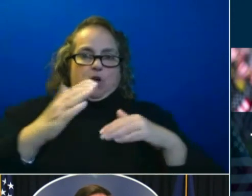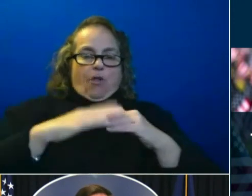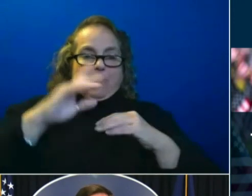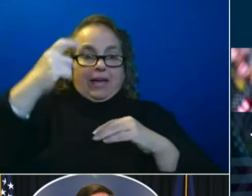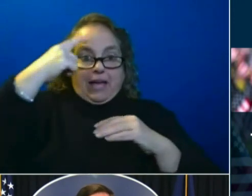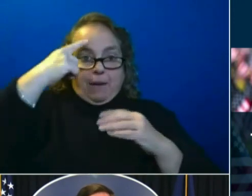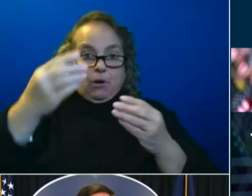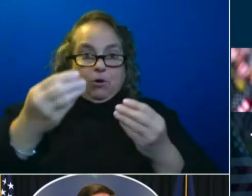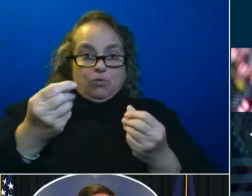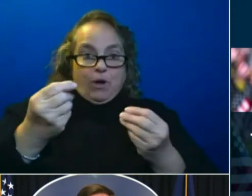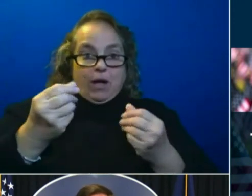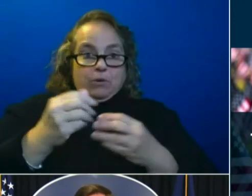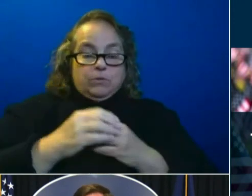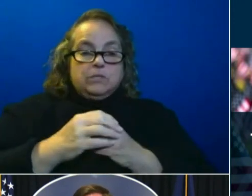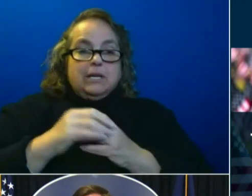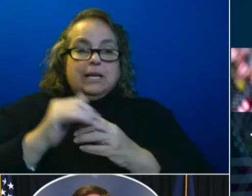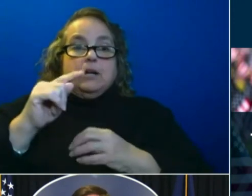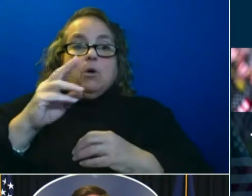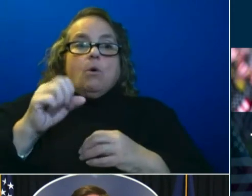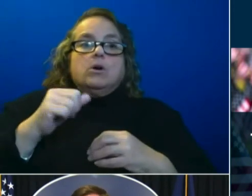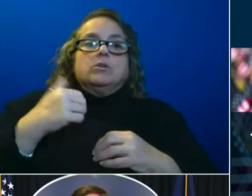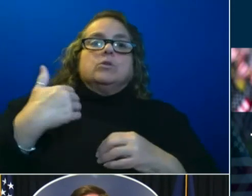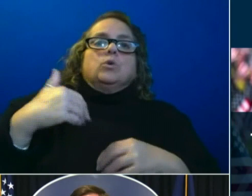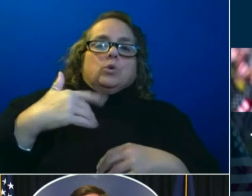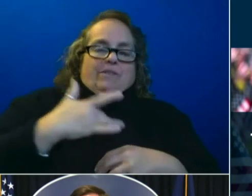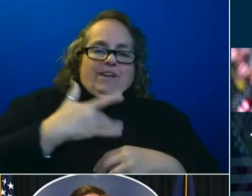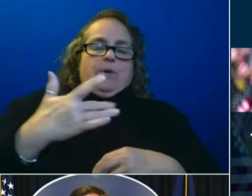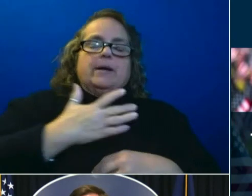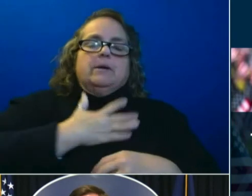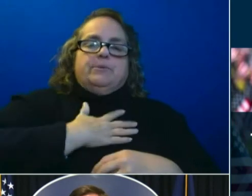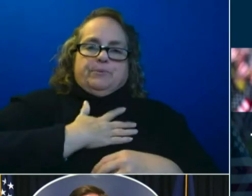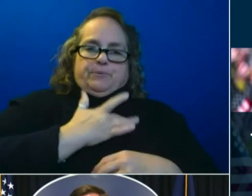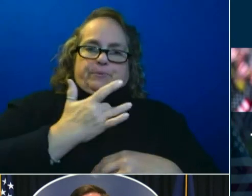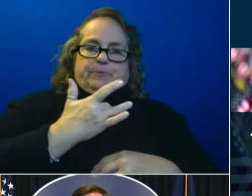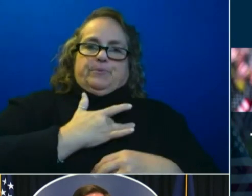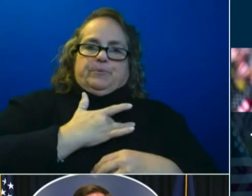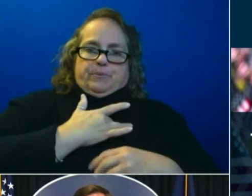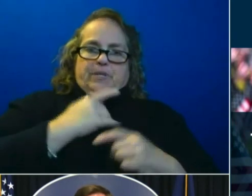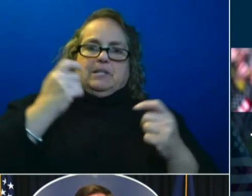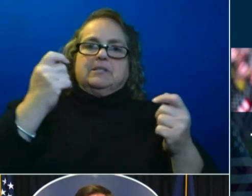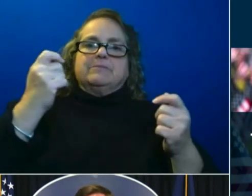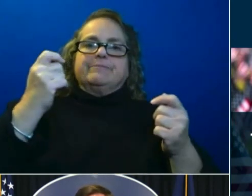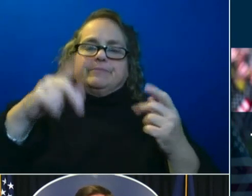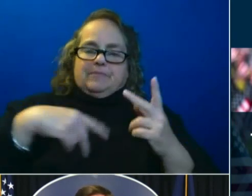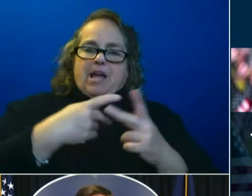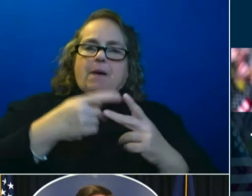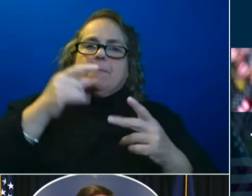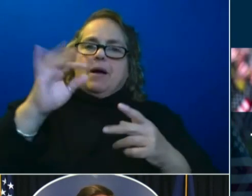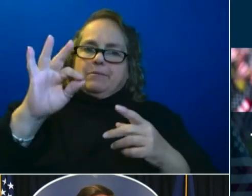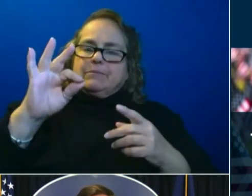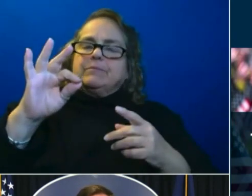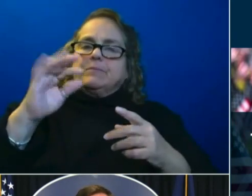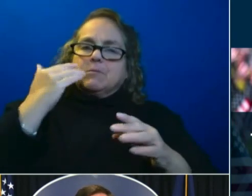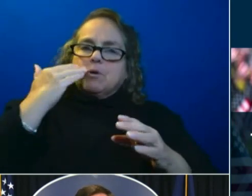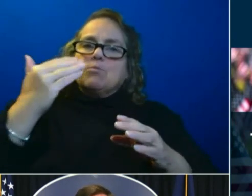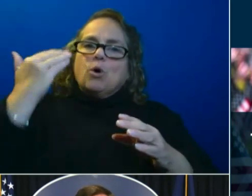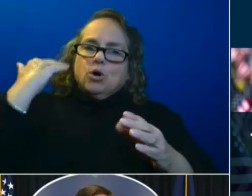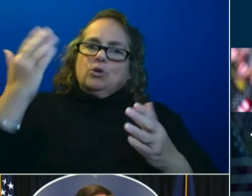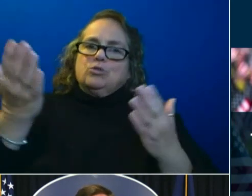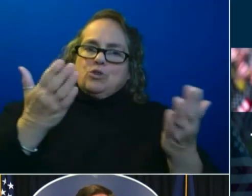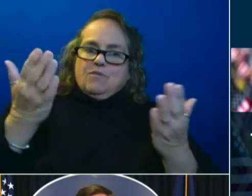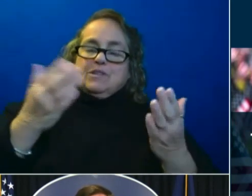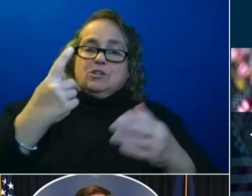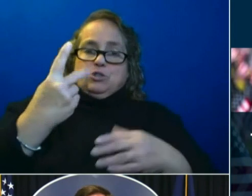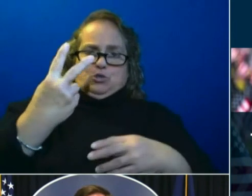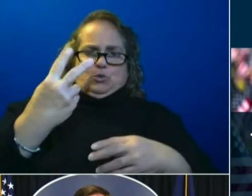a moving ceremony, one that, again, balanced the 2 emotions we're feeling, that maybe there's even some